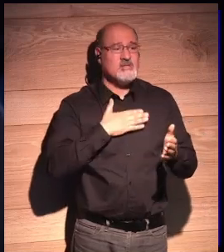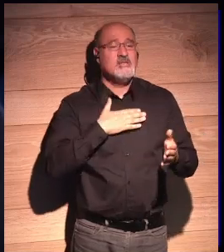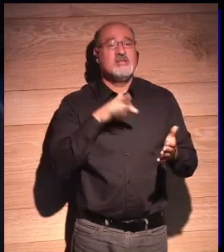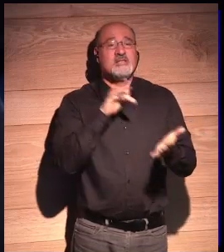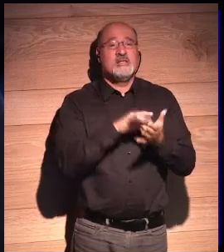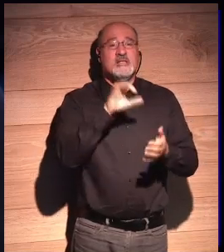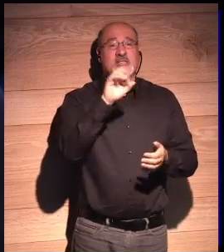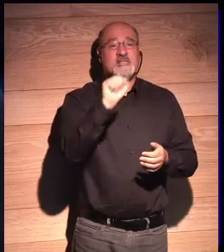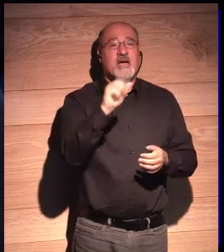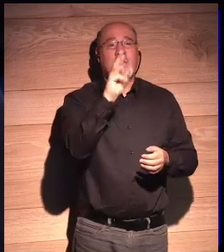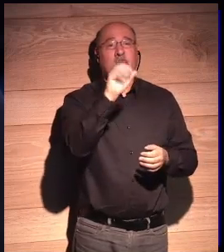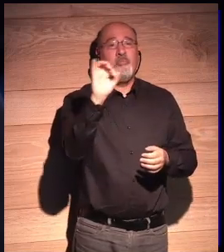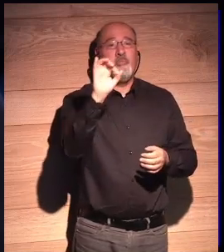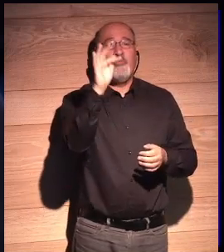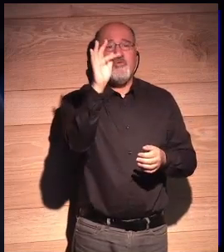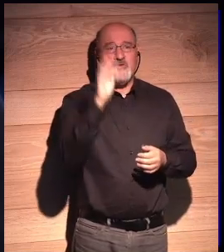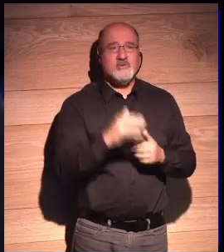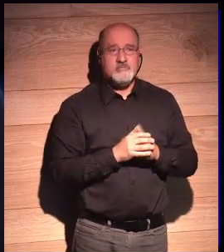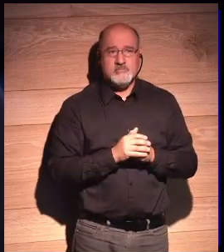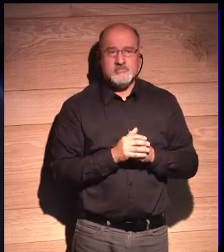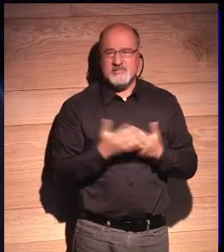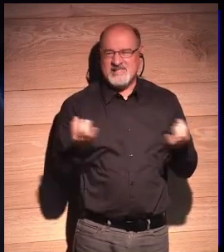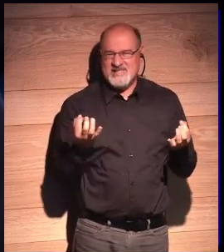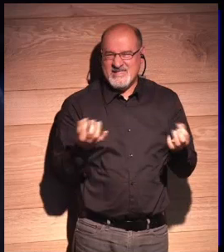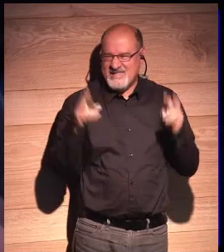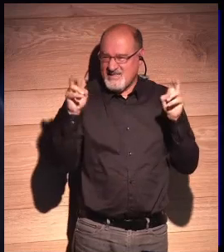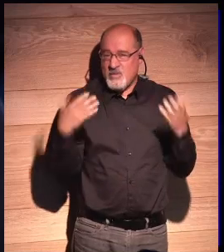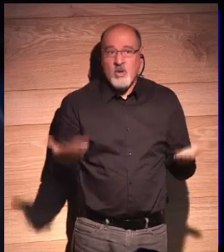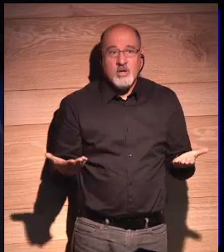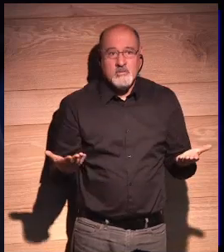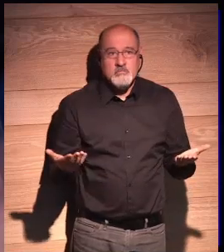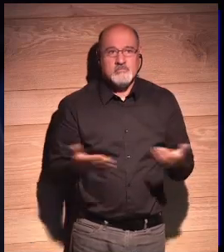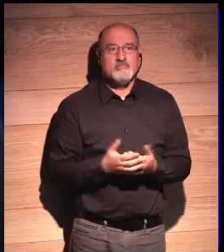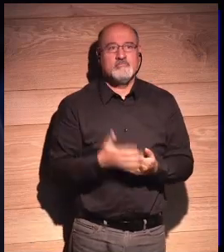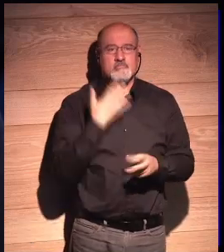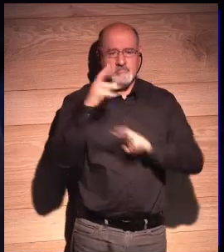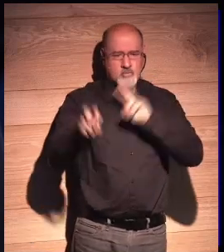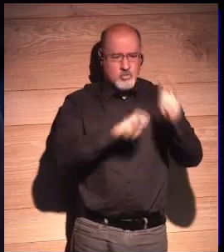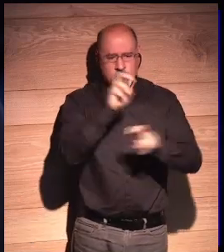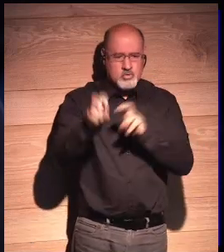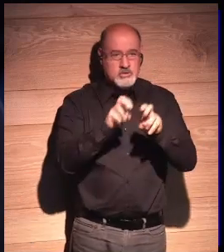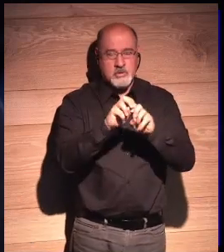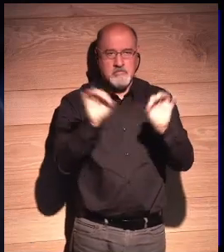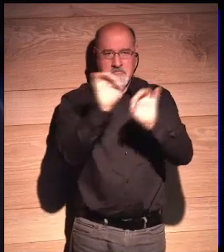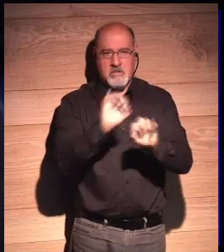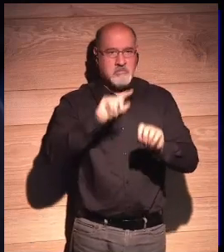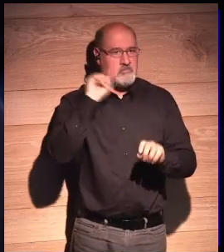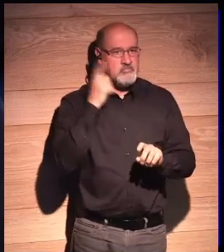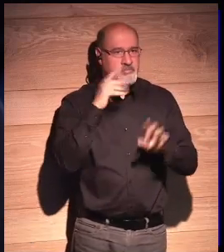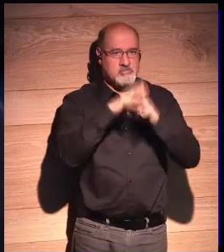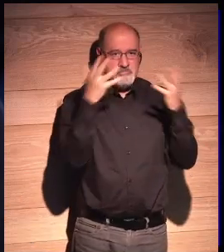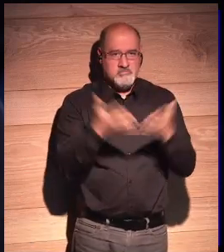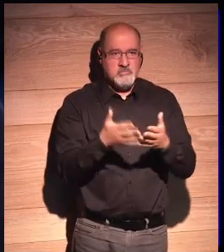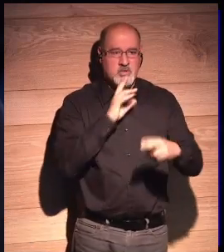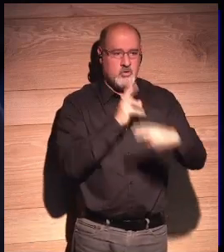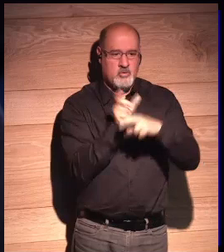whole email, and I was like, what is he talking about? And I look on the internet, like, what? And there's nothing. My name is not mentioned. And I